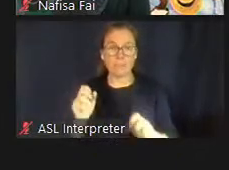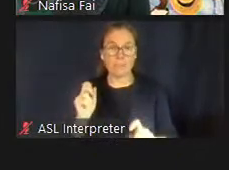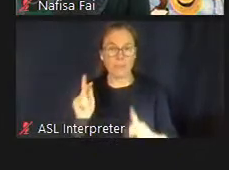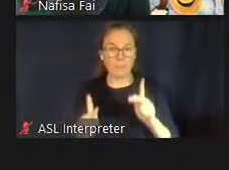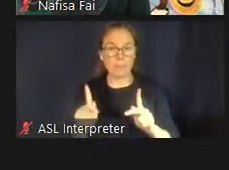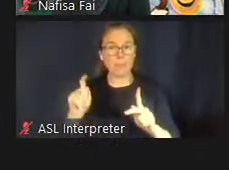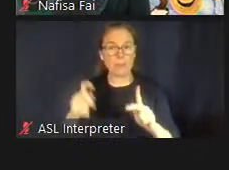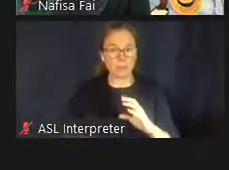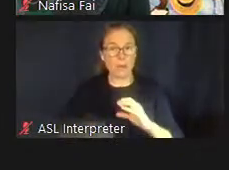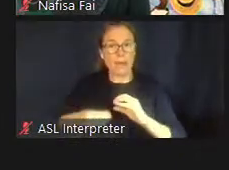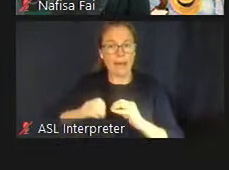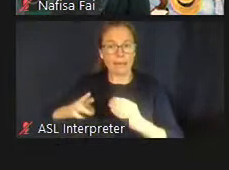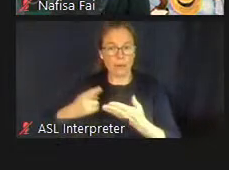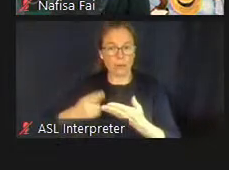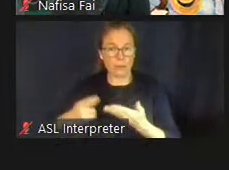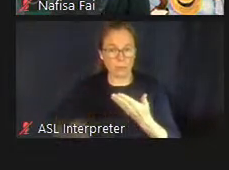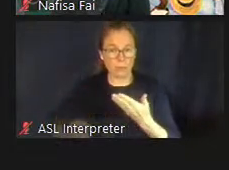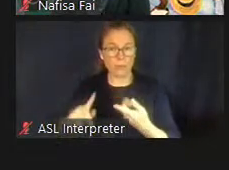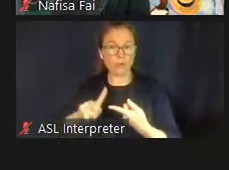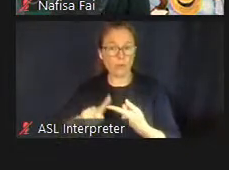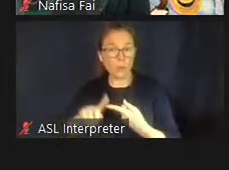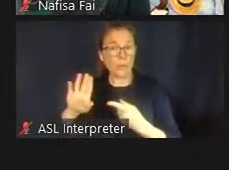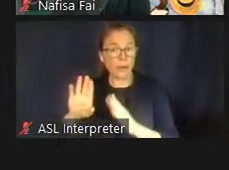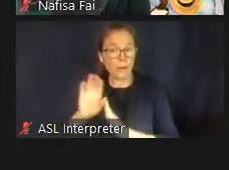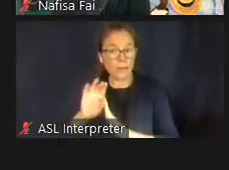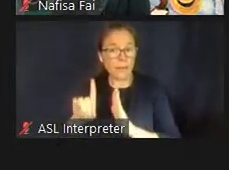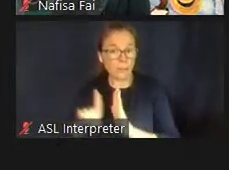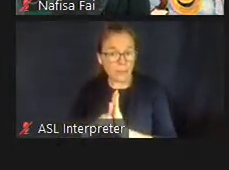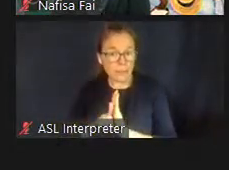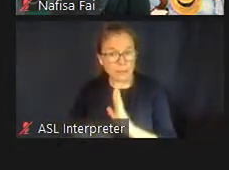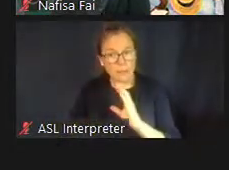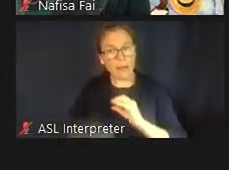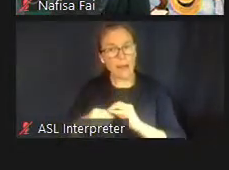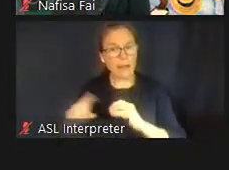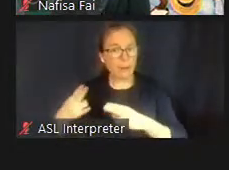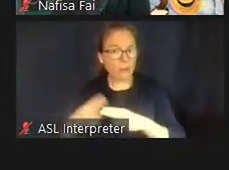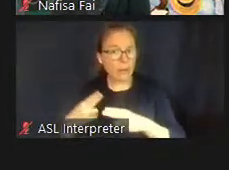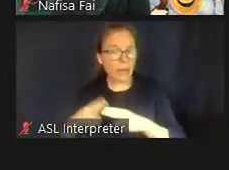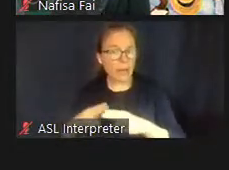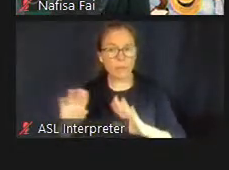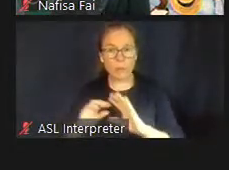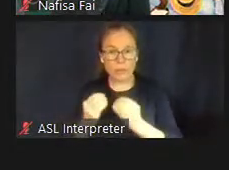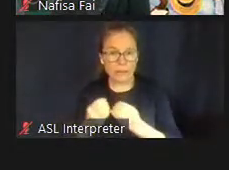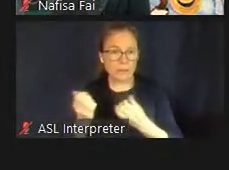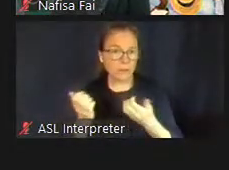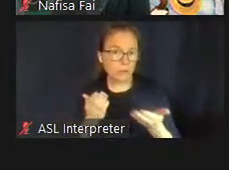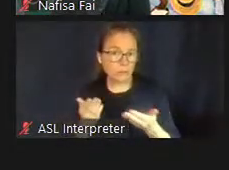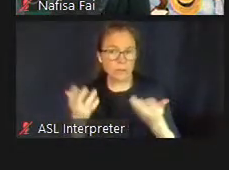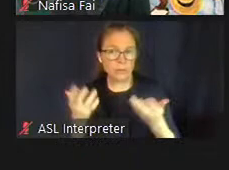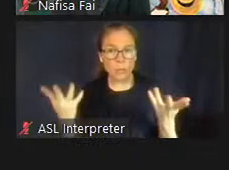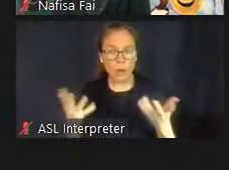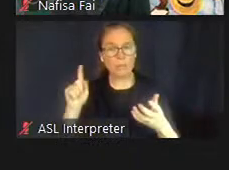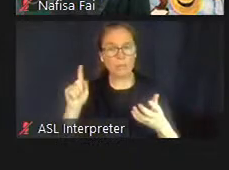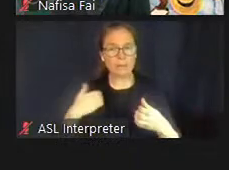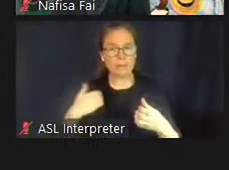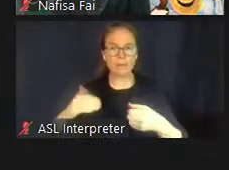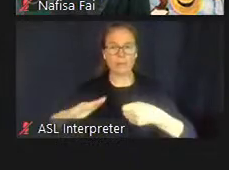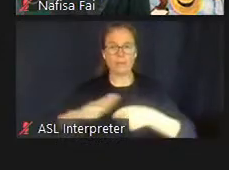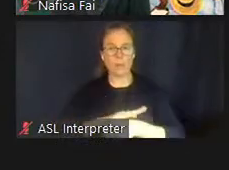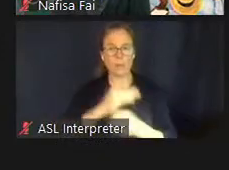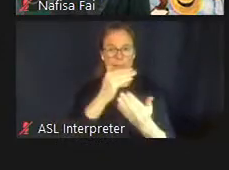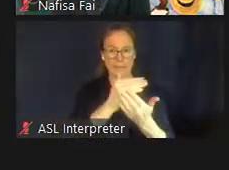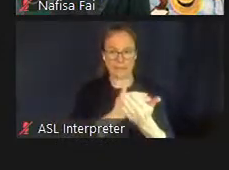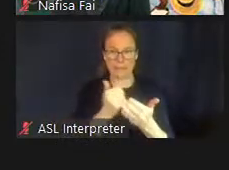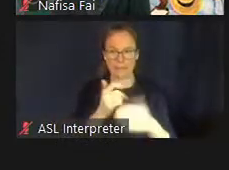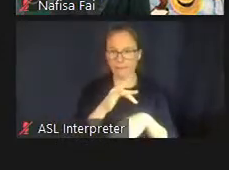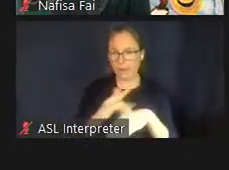their resources to the database so that we get a more complete listing of the services that are available in the